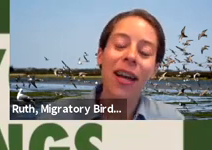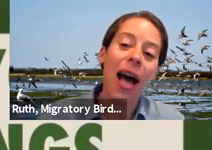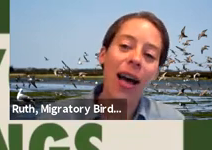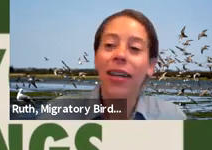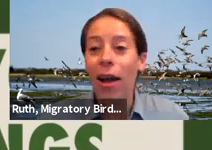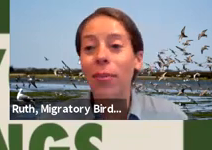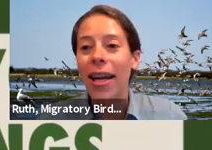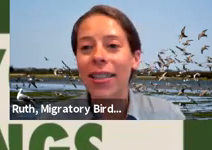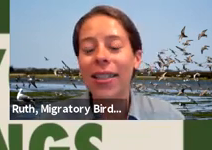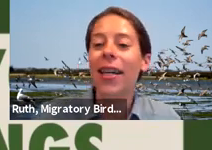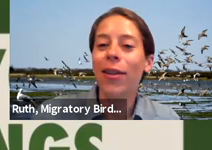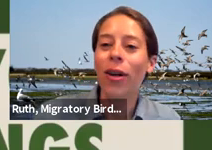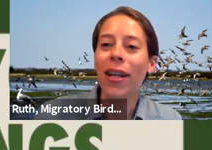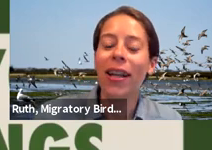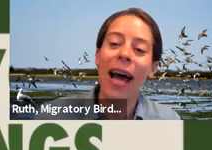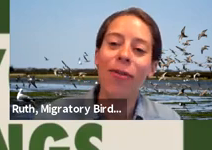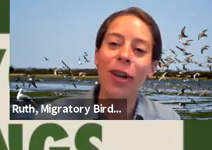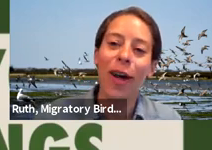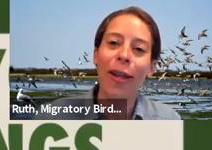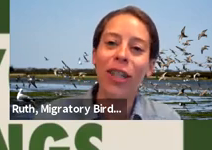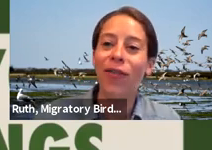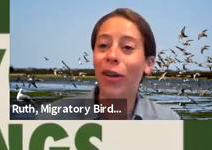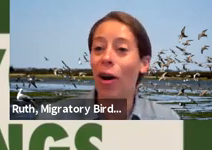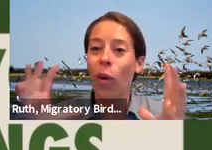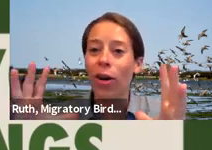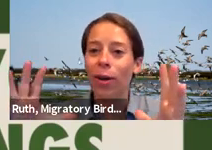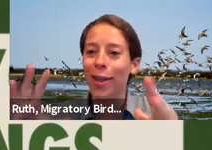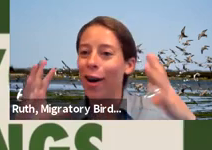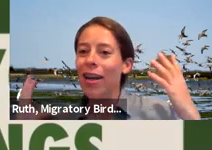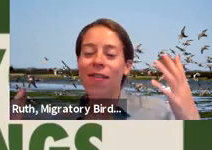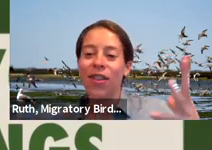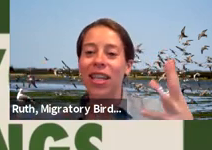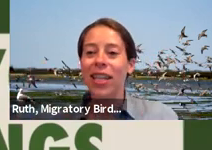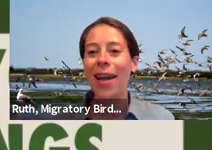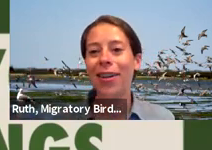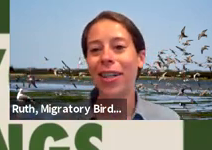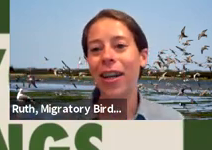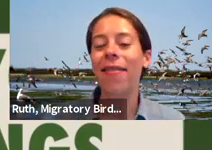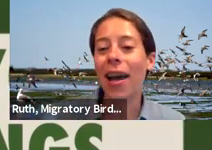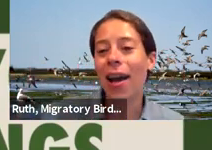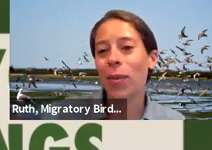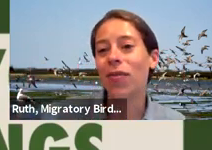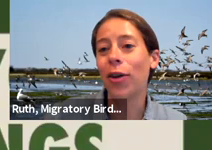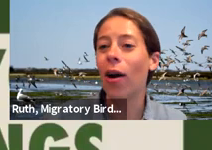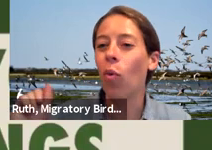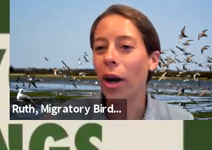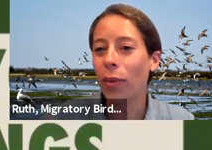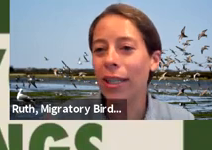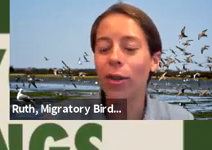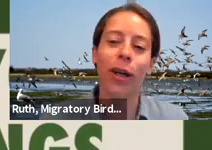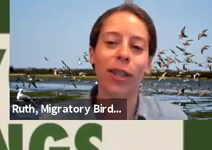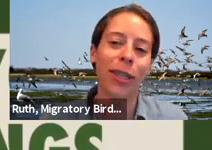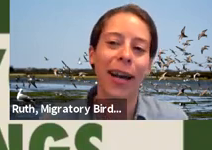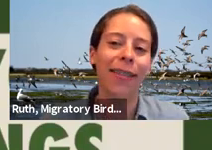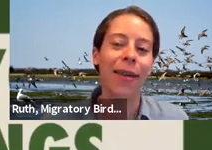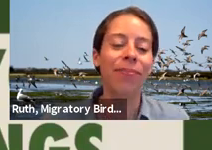to help scientists at the Cornell Lab of Ornithology figure out where birds are for the entire year. And that helps us figure out where